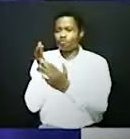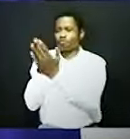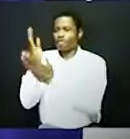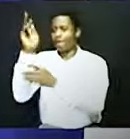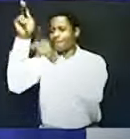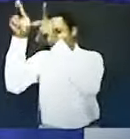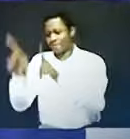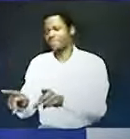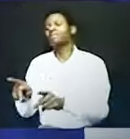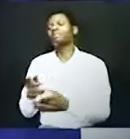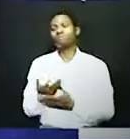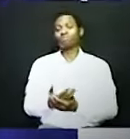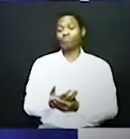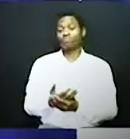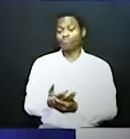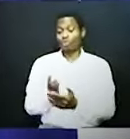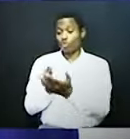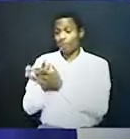So